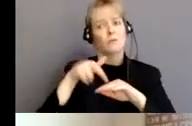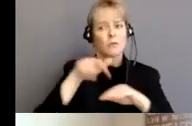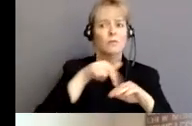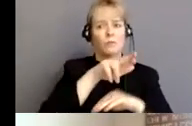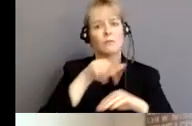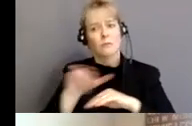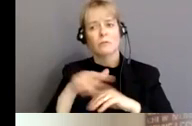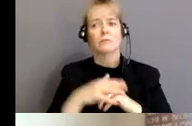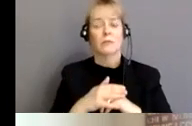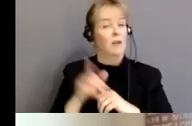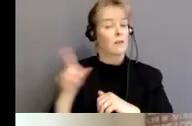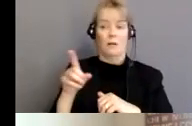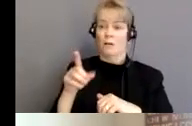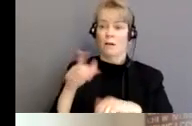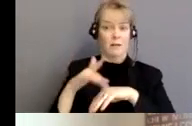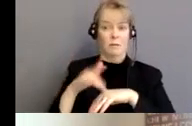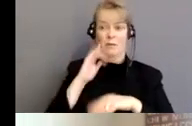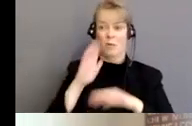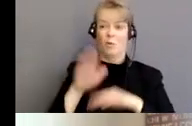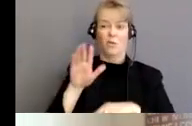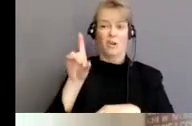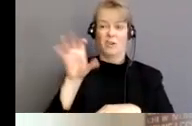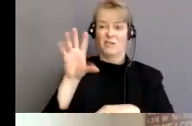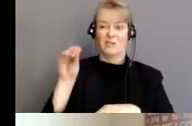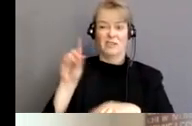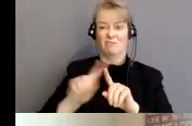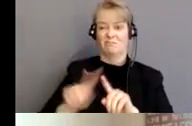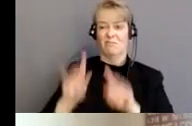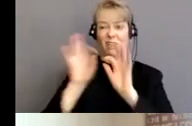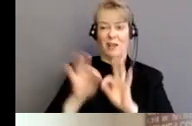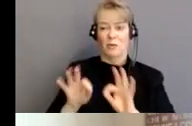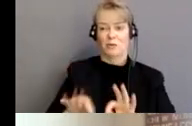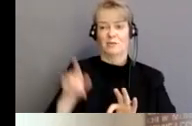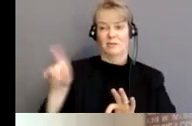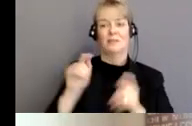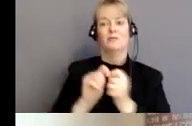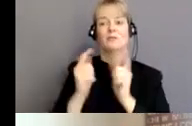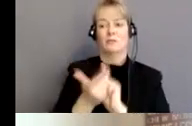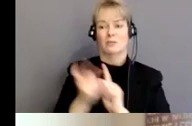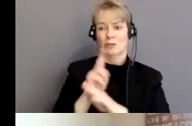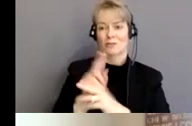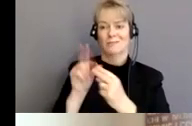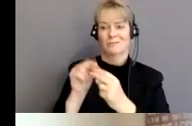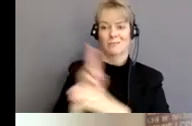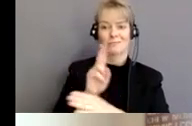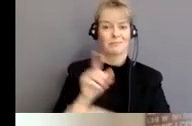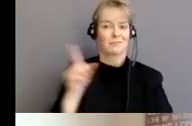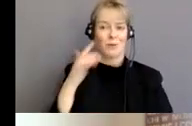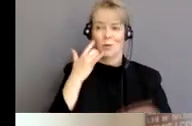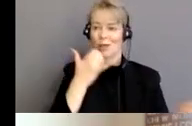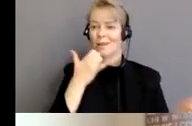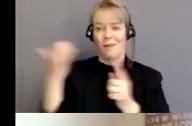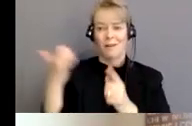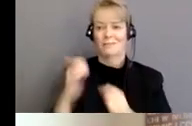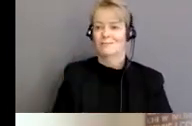available in over 150 languages as well. That they have translation services that they use. Some other lines, I'm not